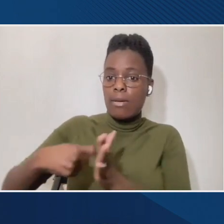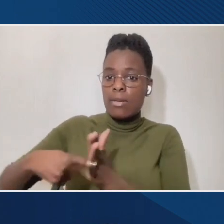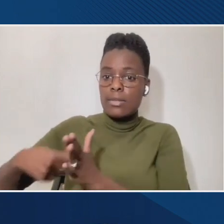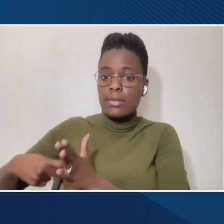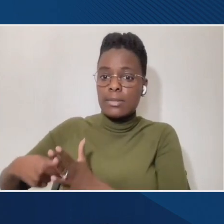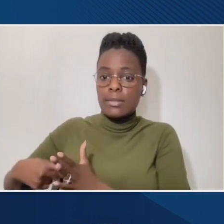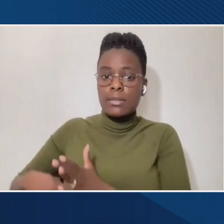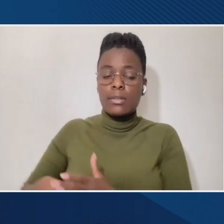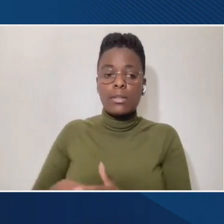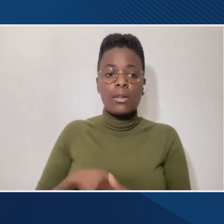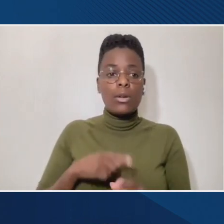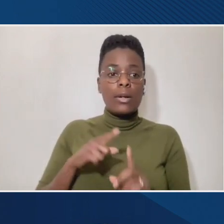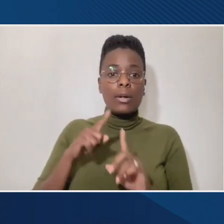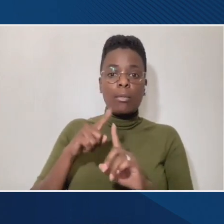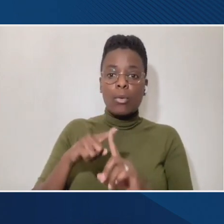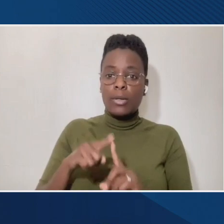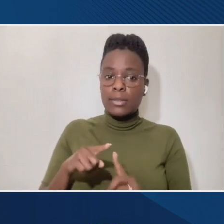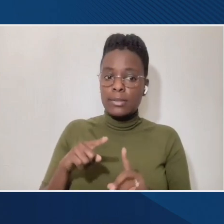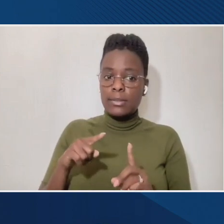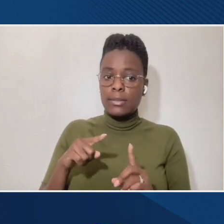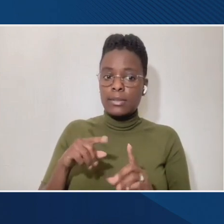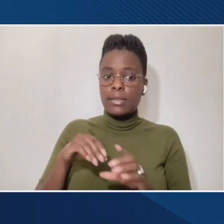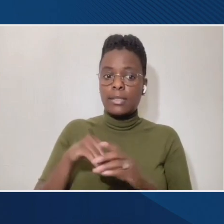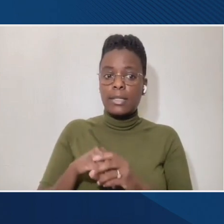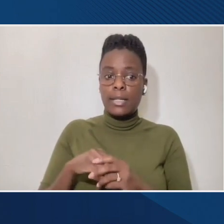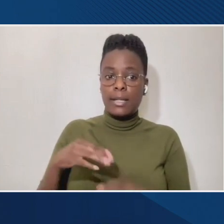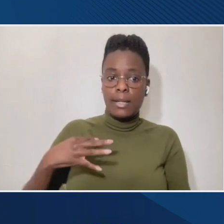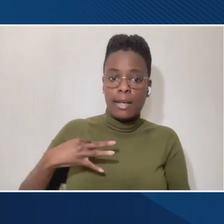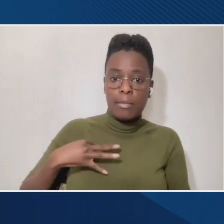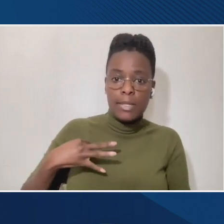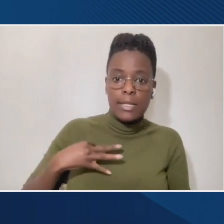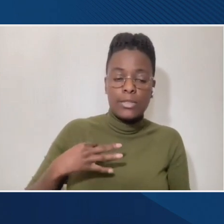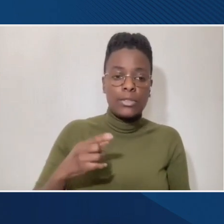about the main committee, the folks who have to vote. And I had mentioned that